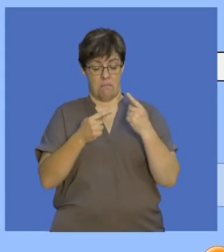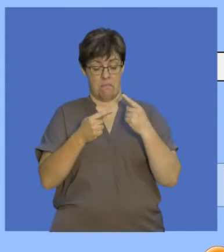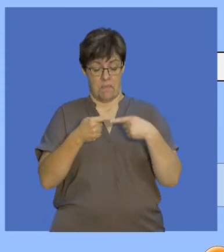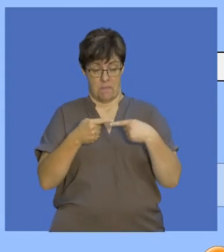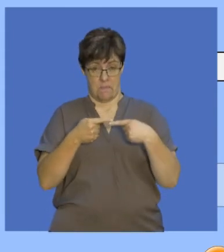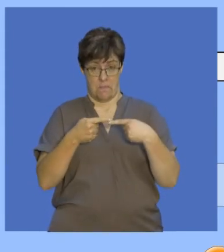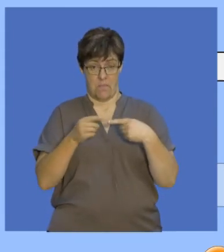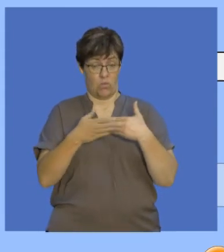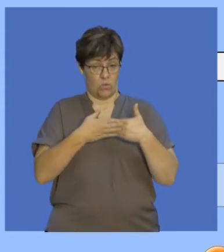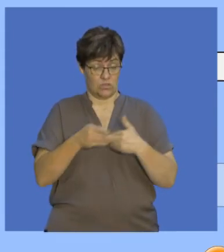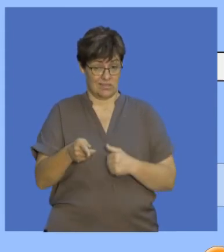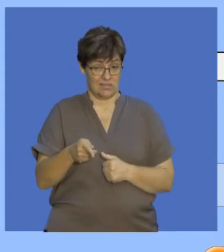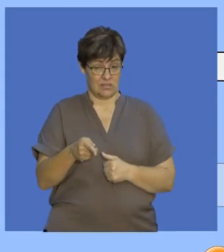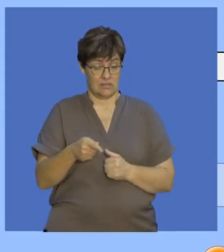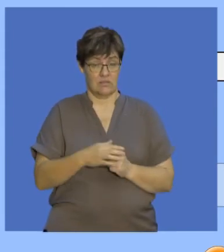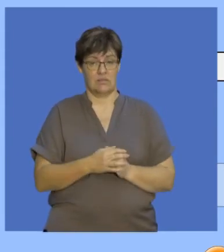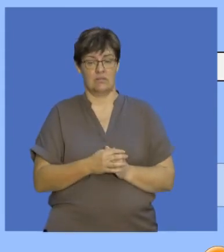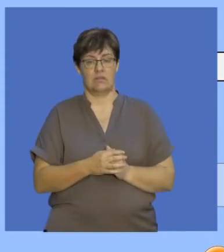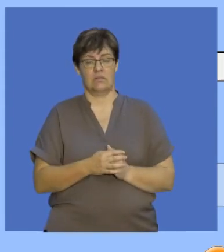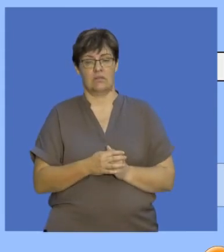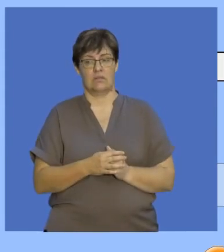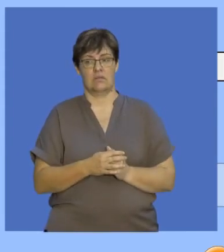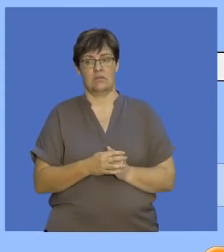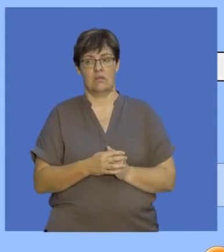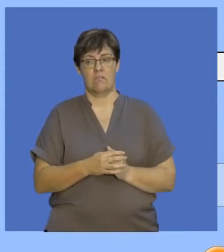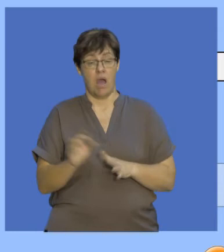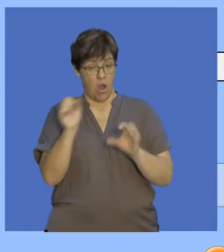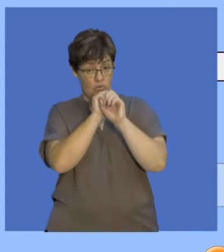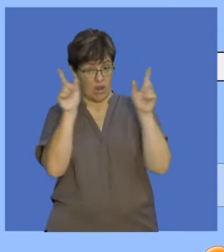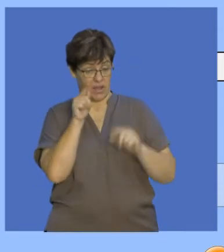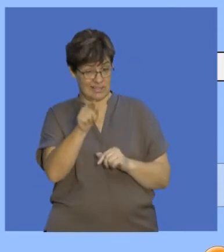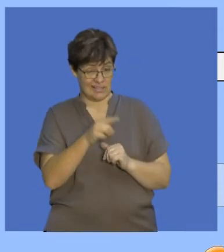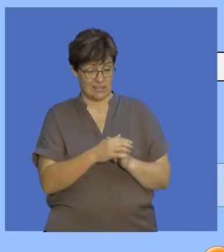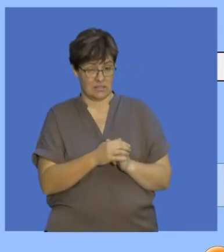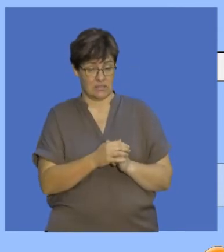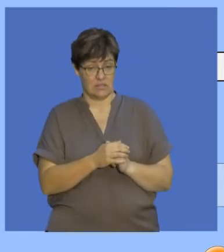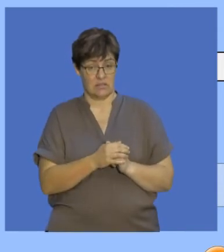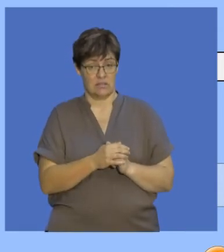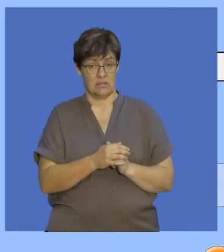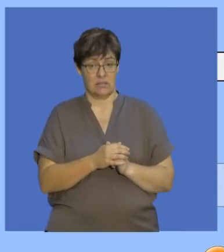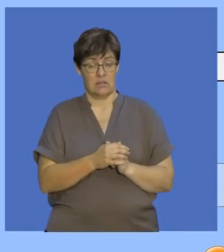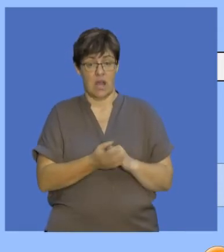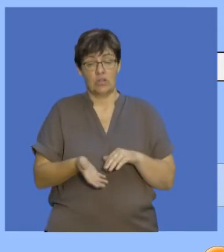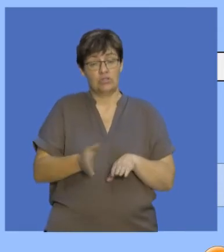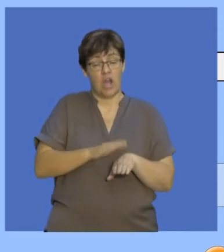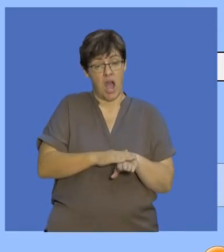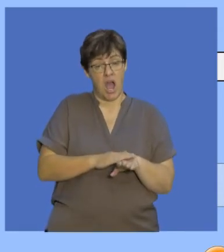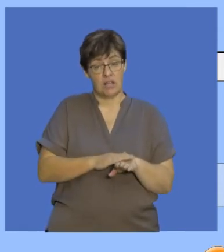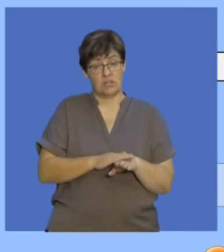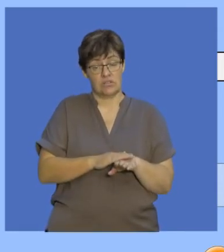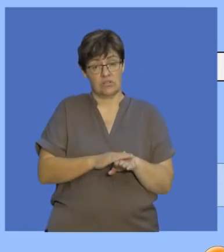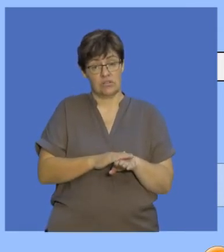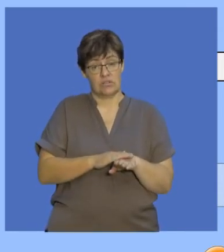switch, the bulb burns. Now, you need to realize something here. The amount of charge that passes